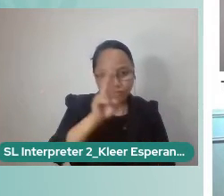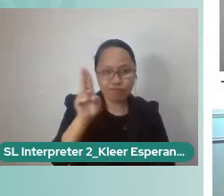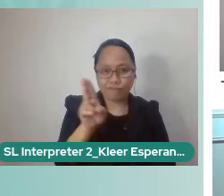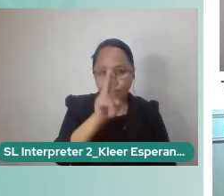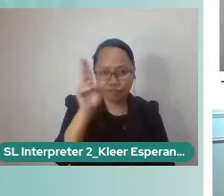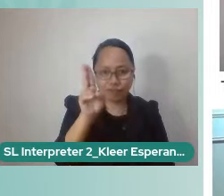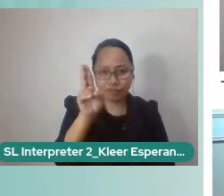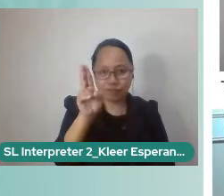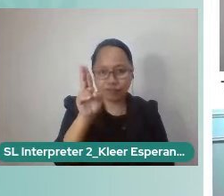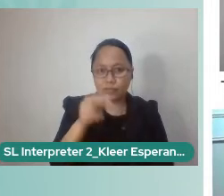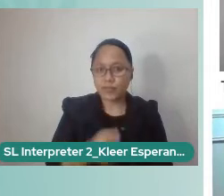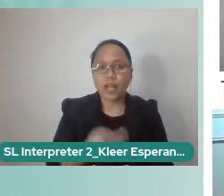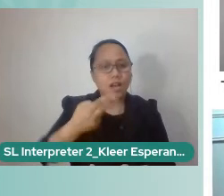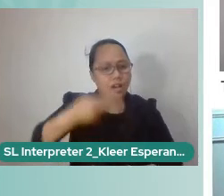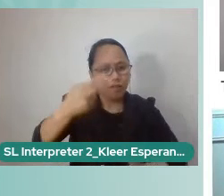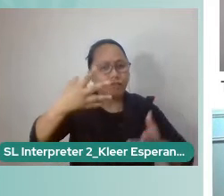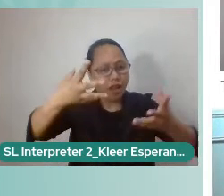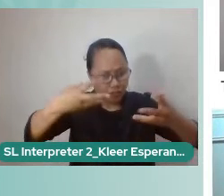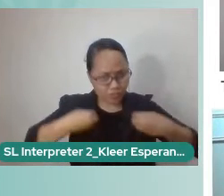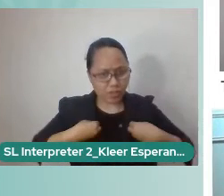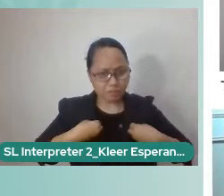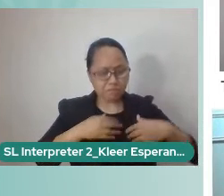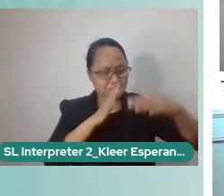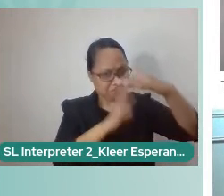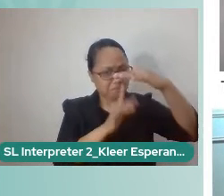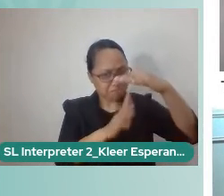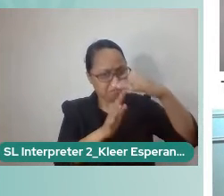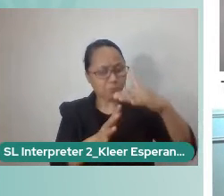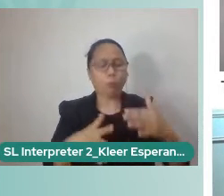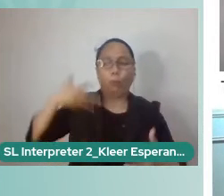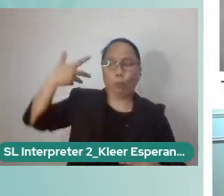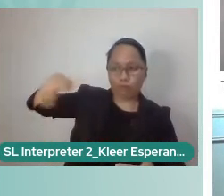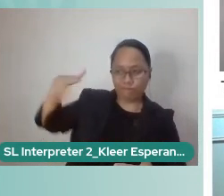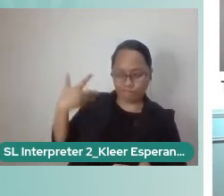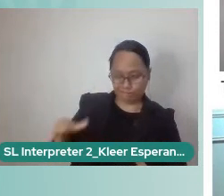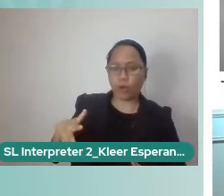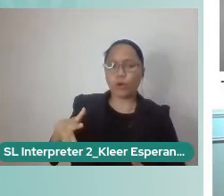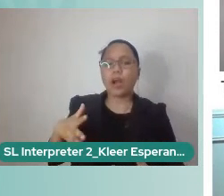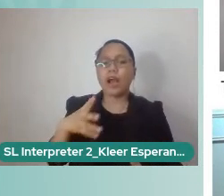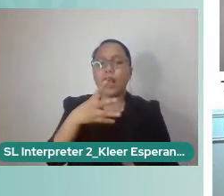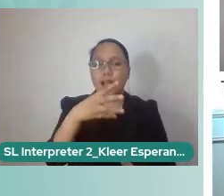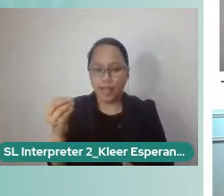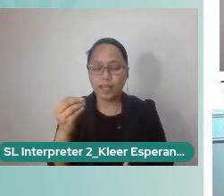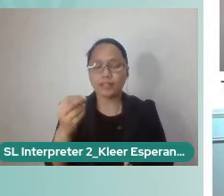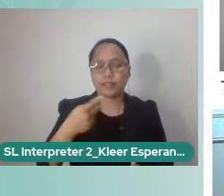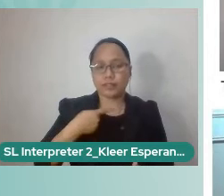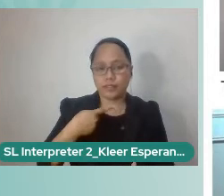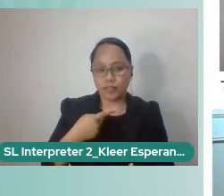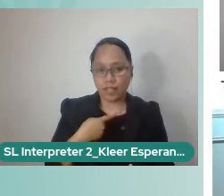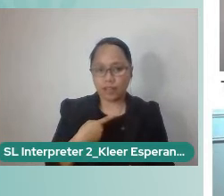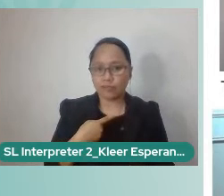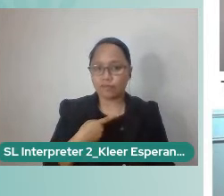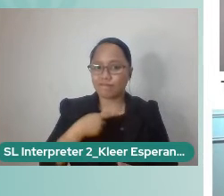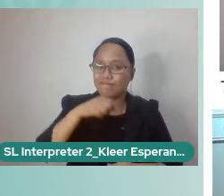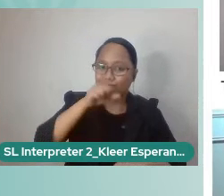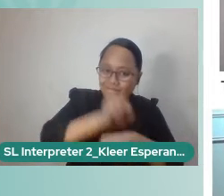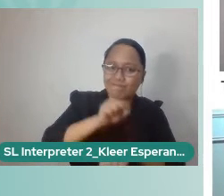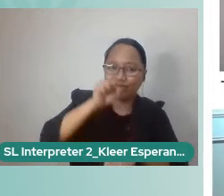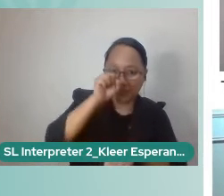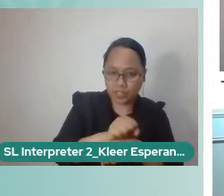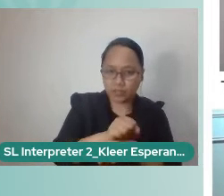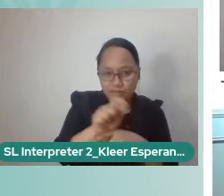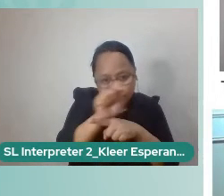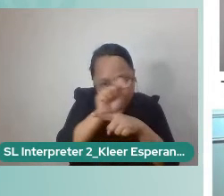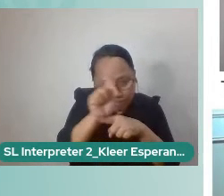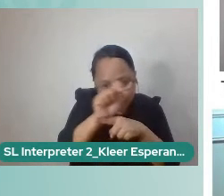highly acceptability by clients and providers. And we have been promoted task shifting. So training medical